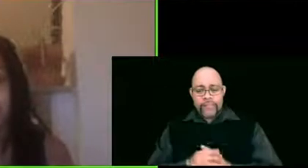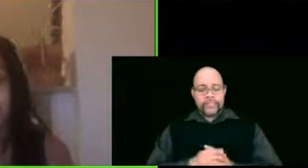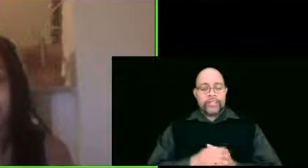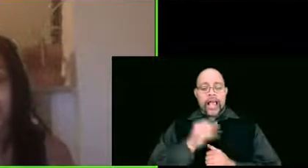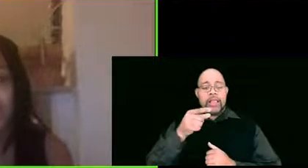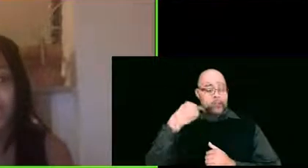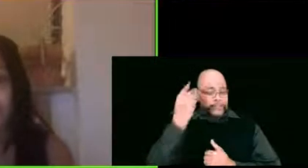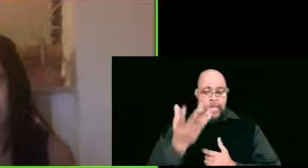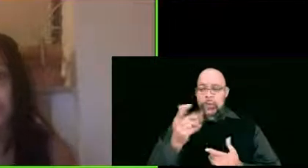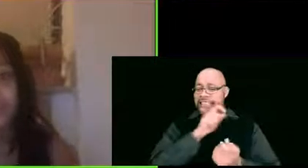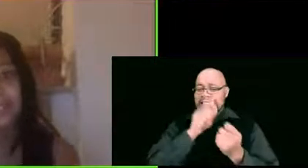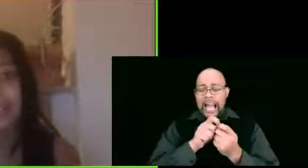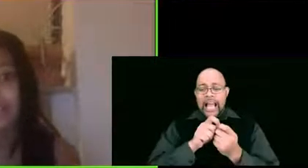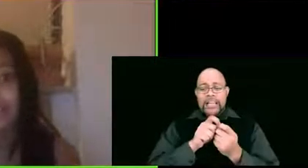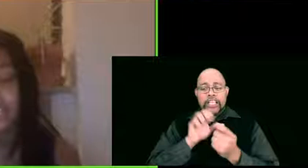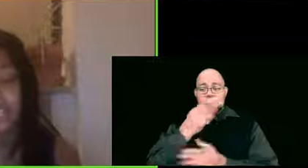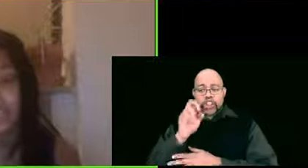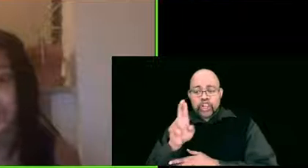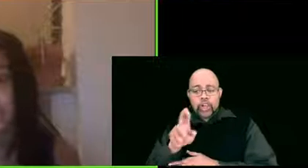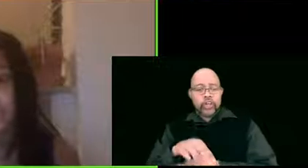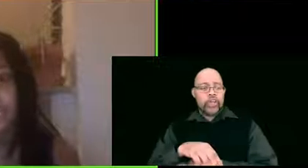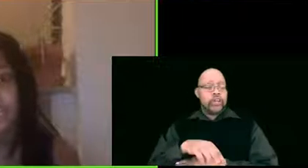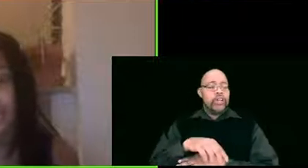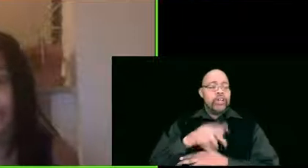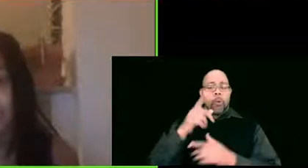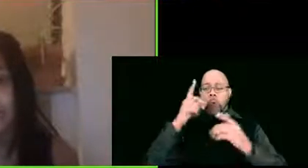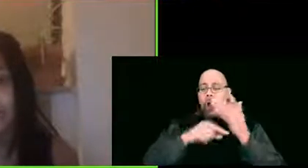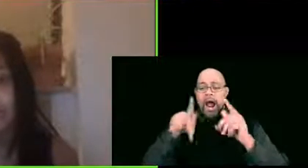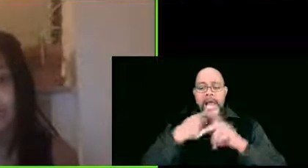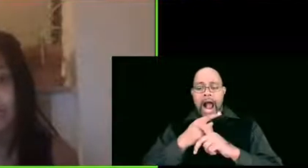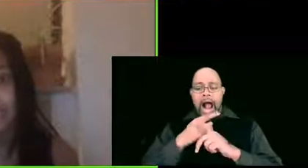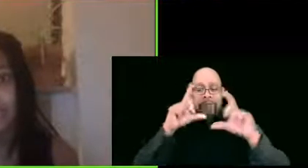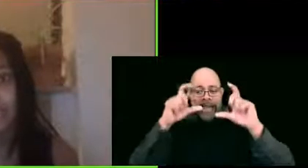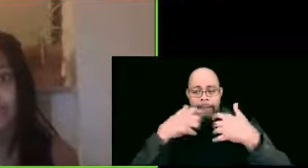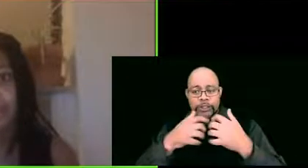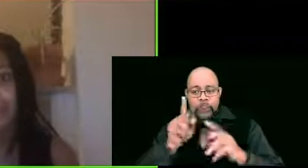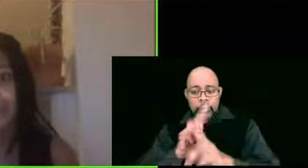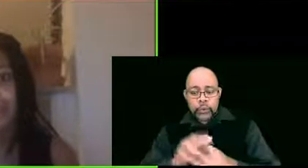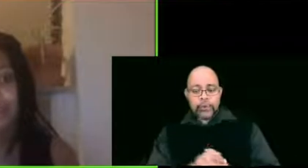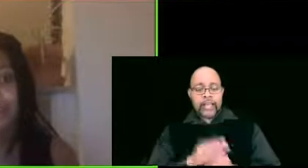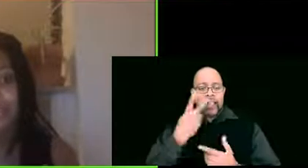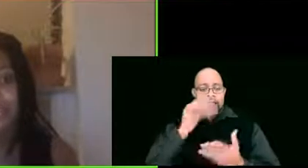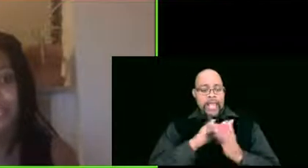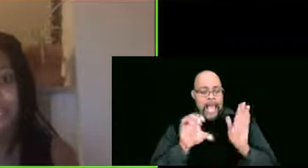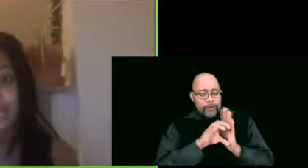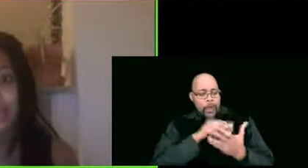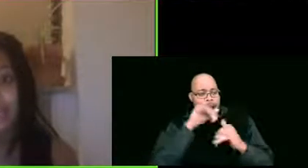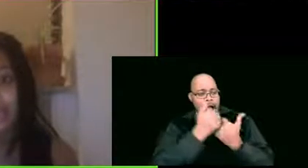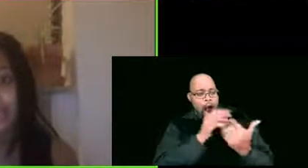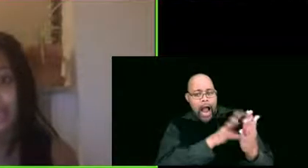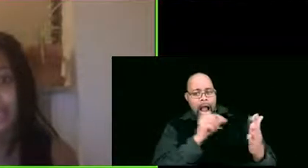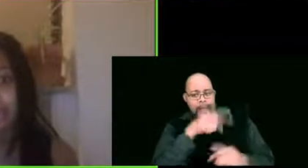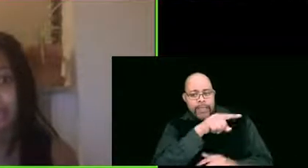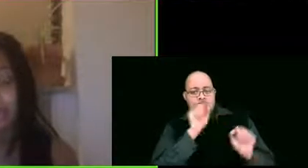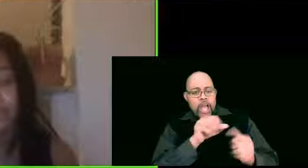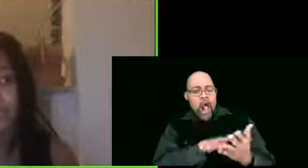photography. And they will tell you exactly the shutter, the aperture, the camera they were using. And by kind of looking at those images and learning